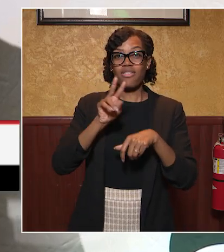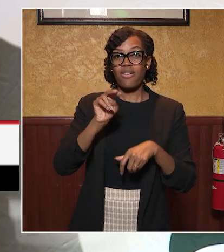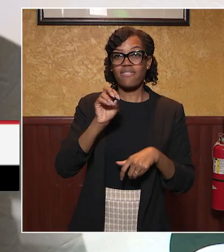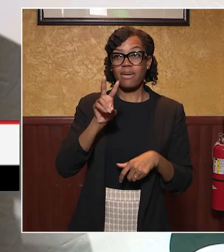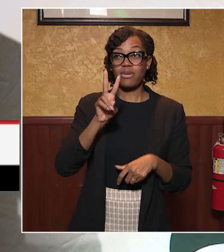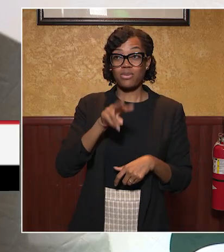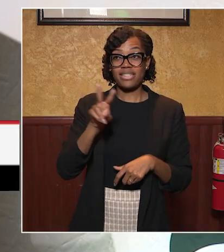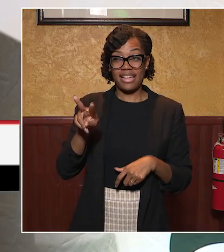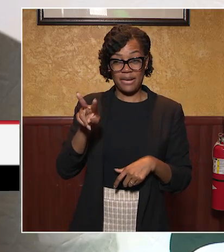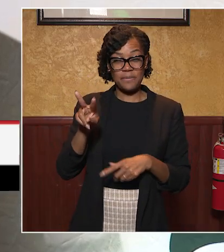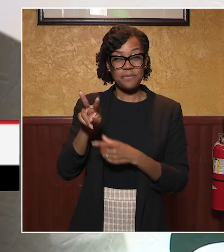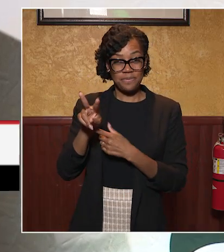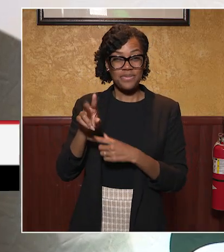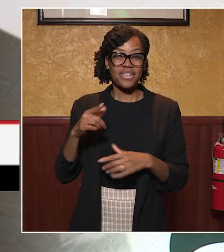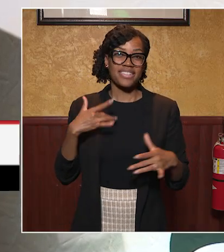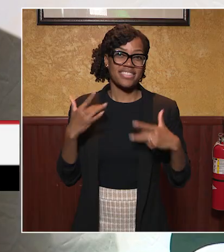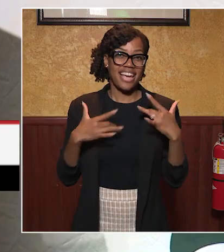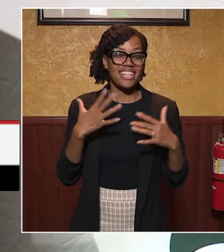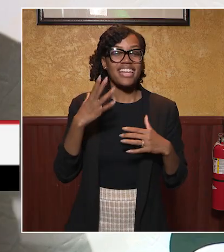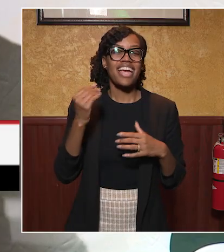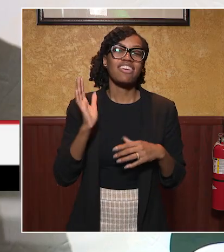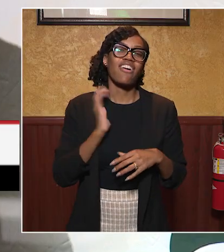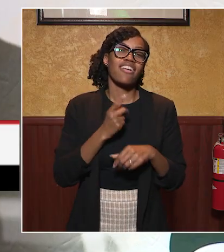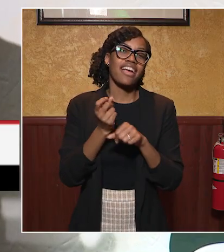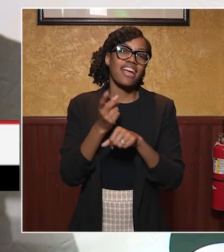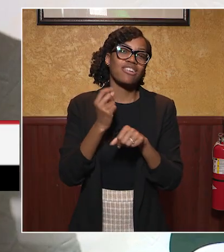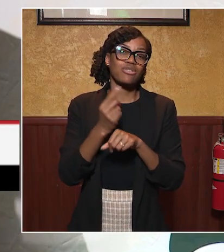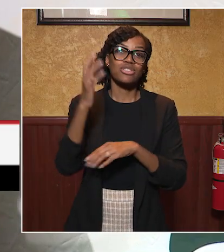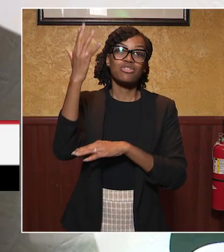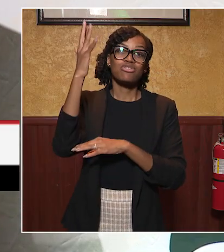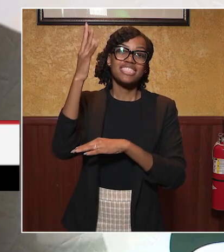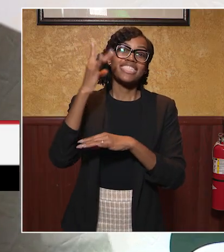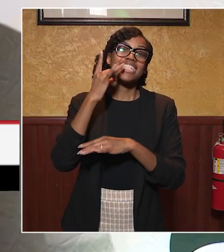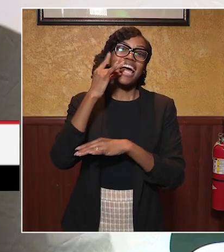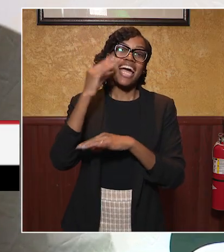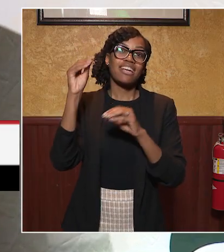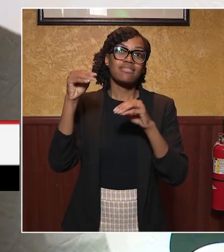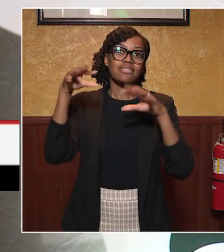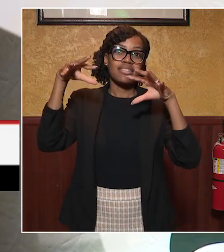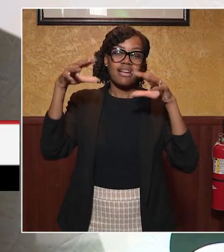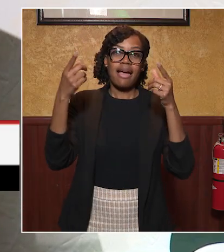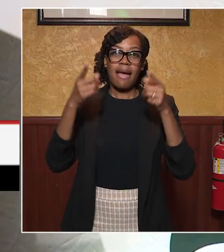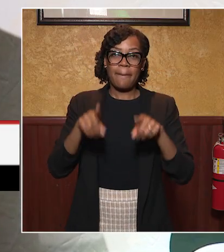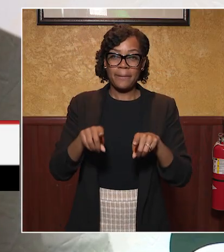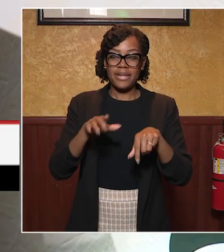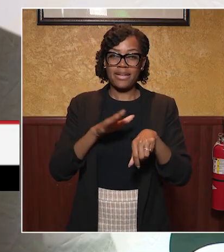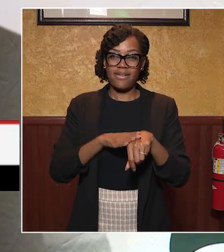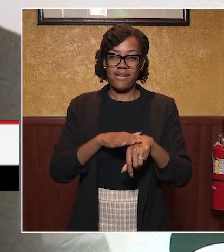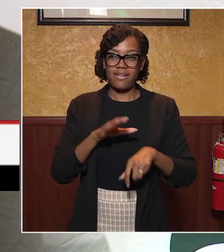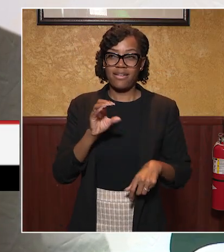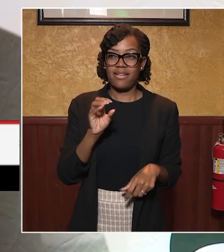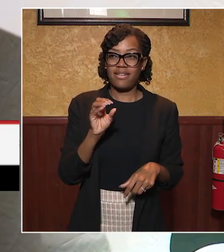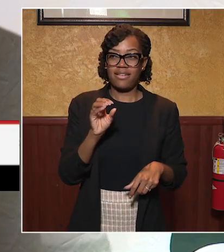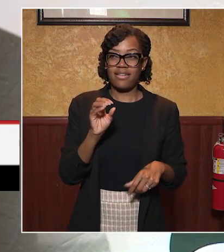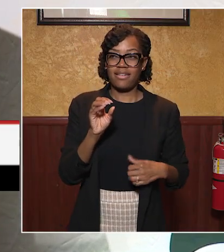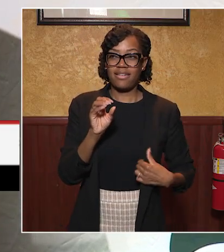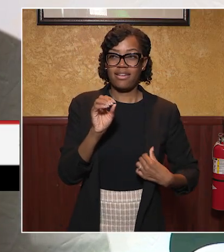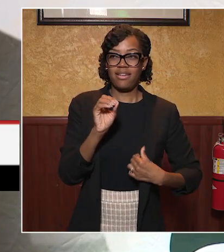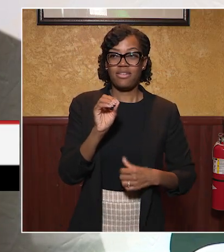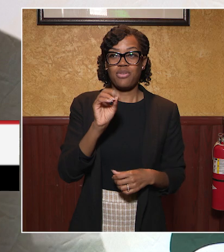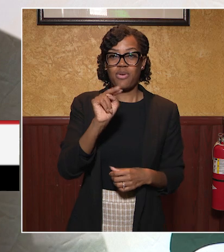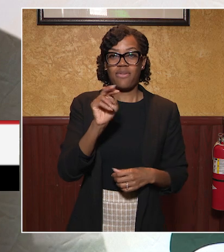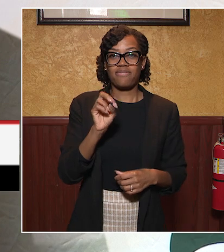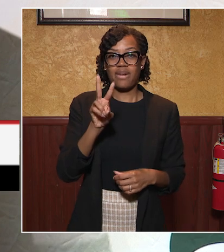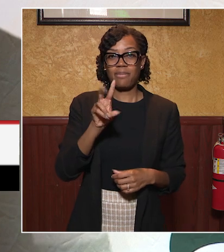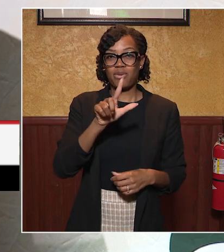DC's annual holiday tree lighting celebration taking place on November 29th. And as the mayor alluded to, Franklin Park will be illuminated once again this